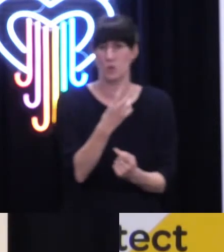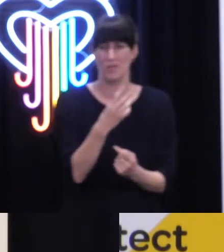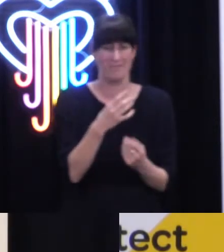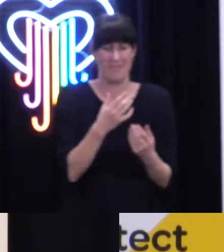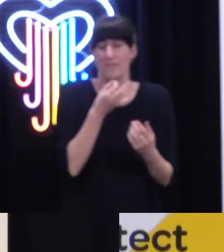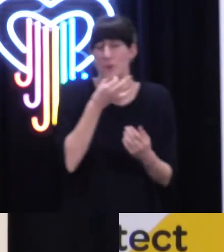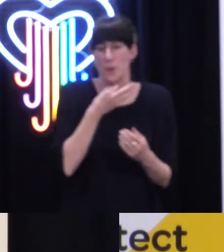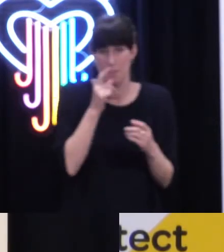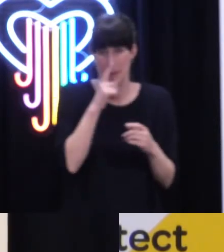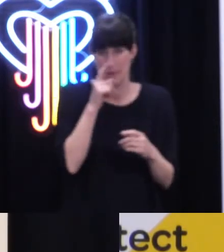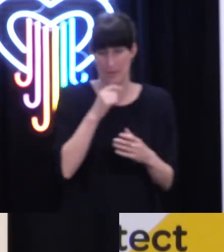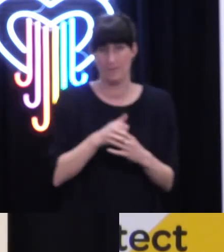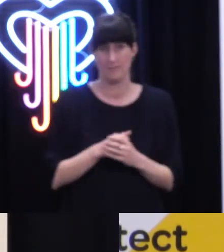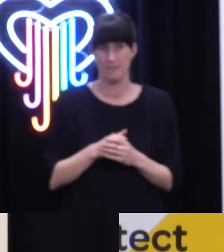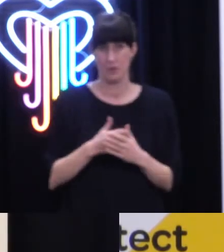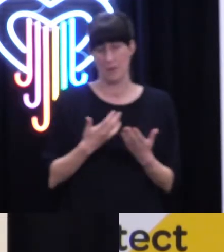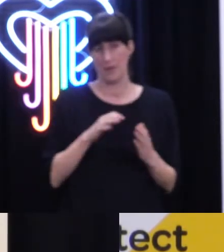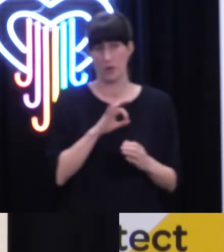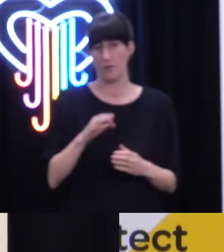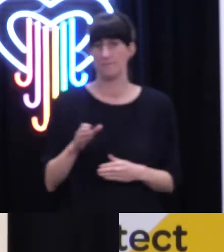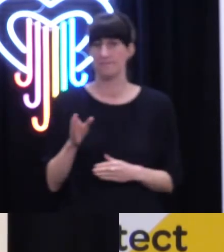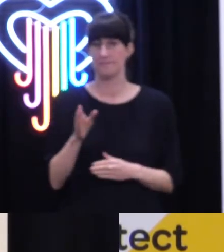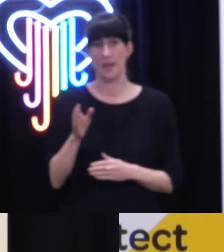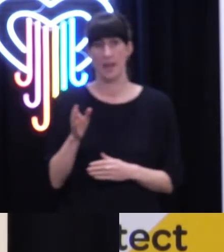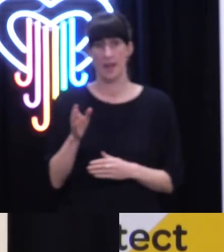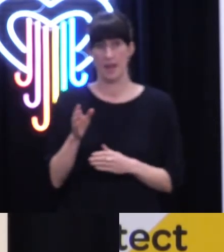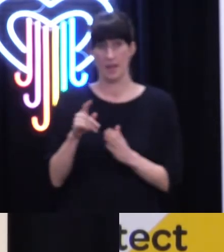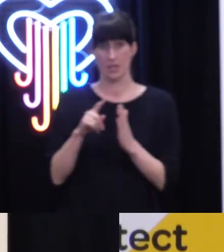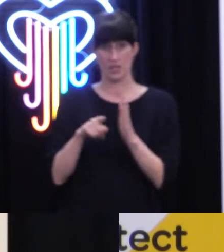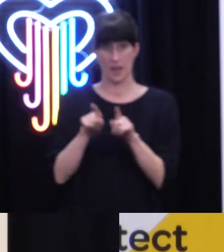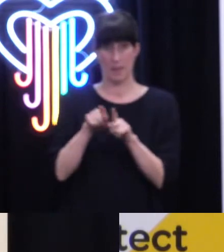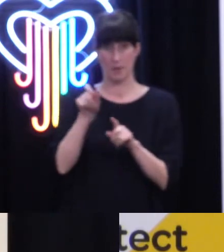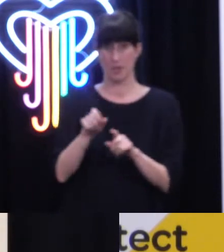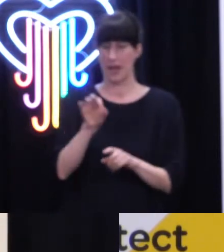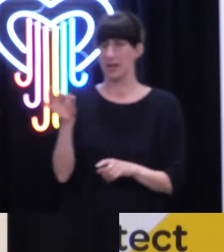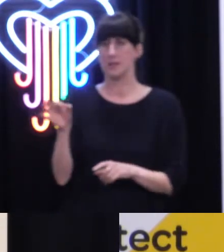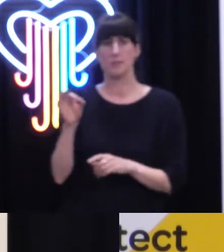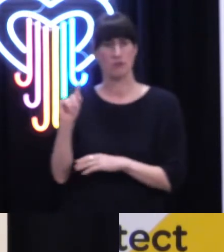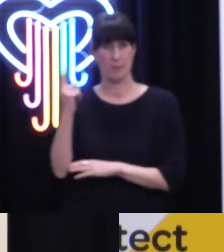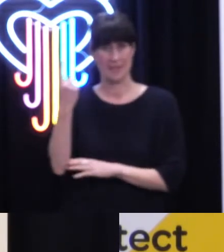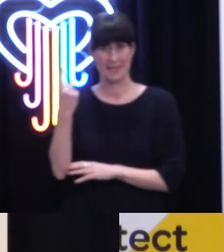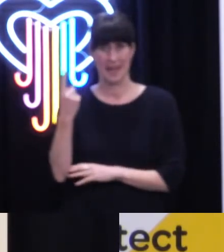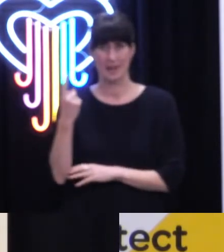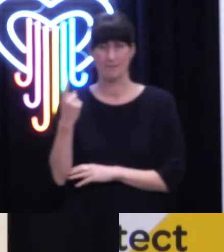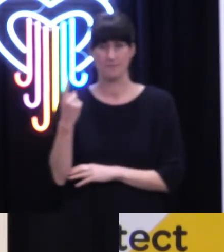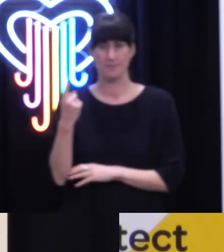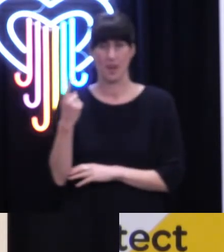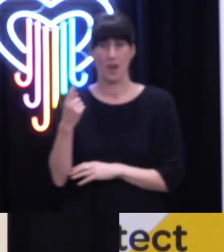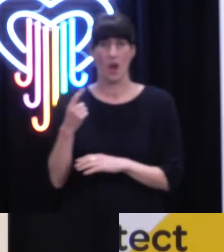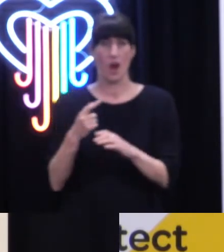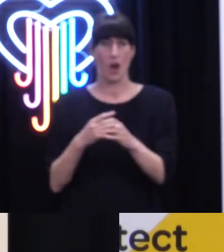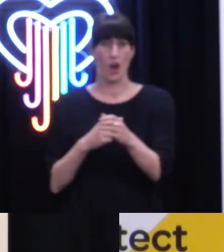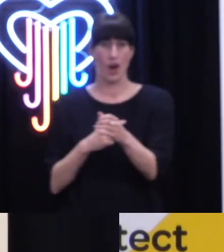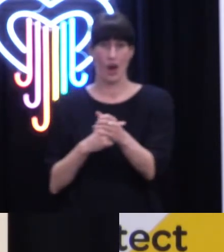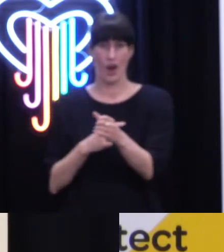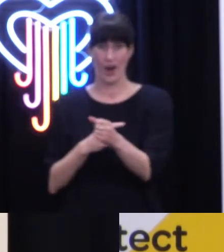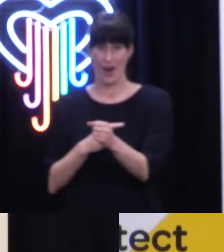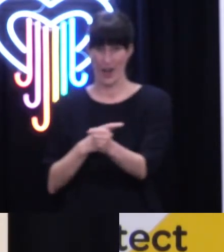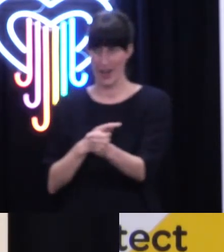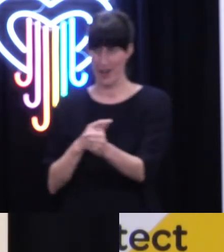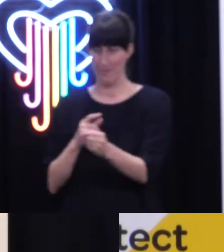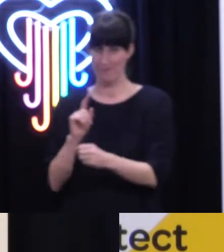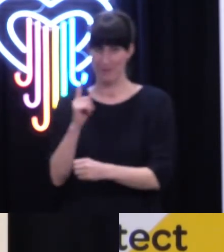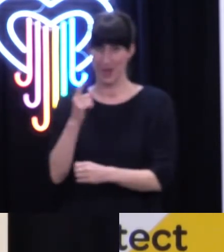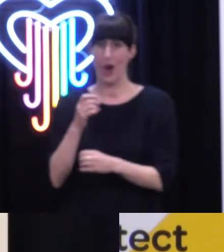specific locations. Easing of the rules in hospitality places going to 100. Do you mind if I just mention it? Just